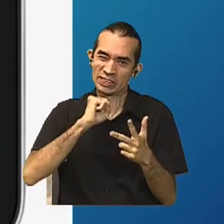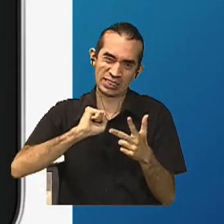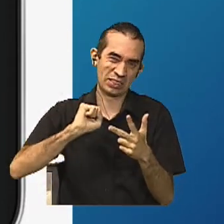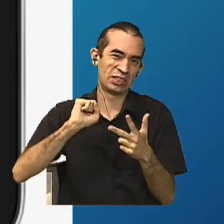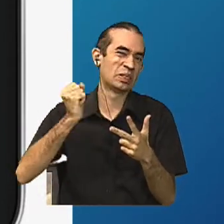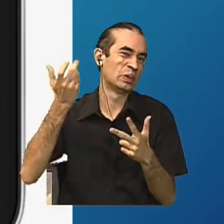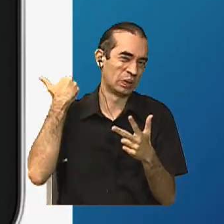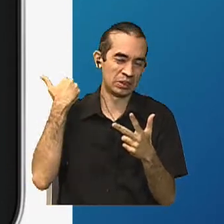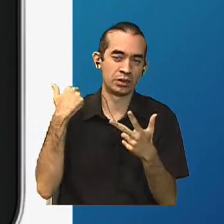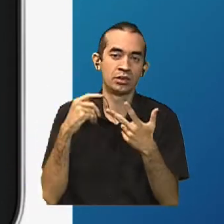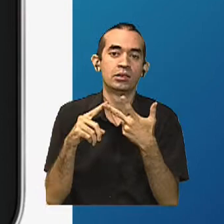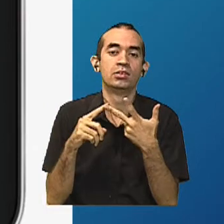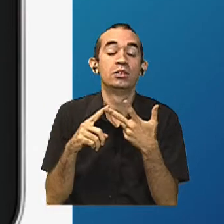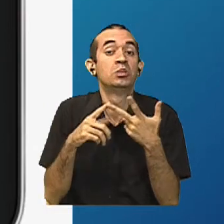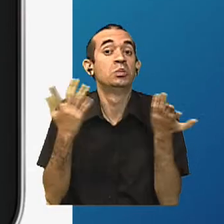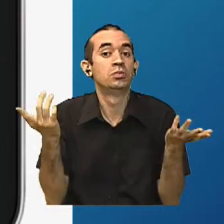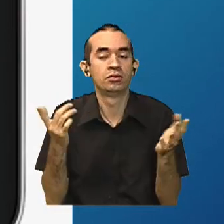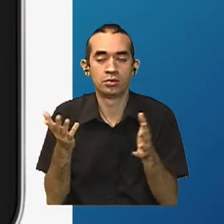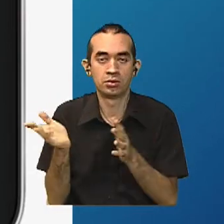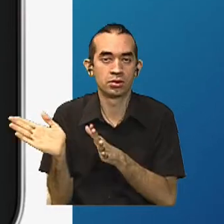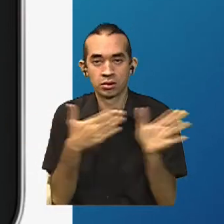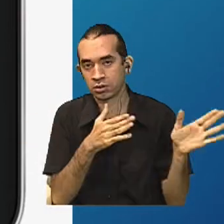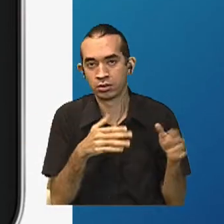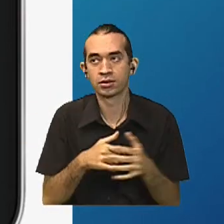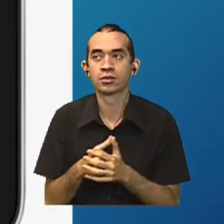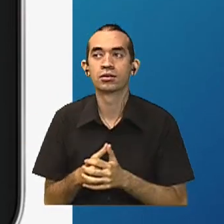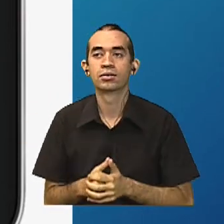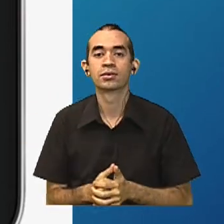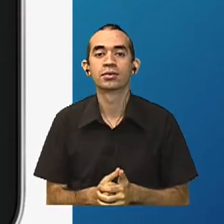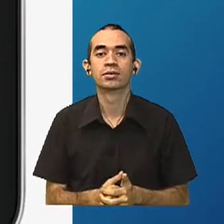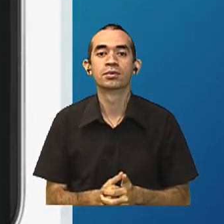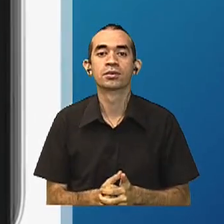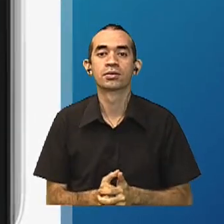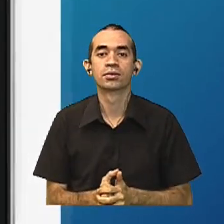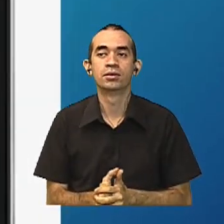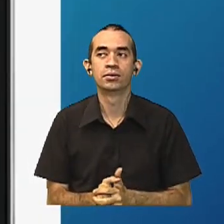model. Okay, let's continue with the next one.